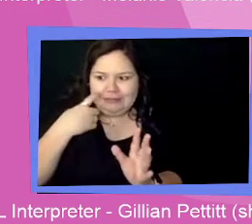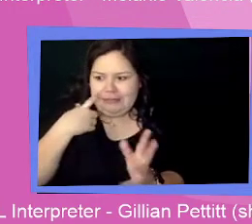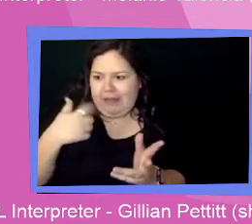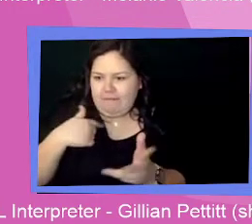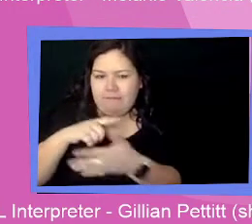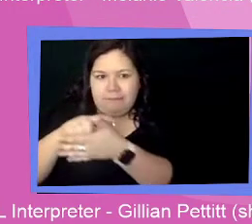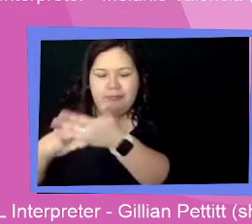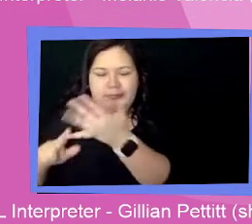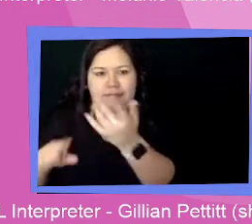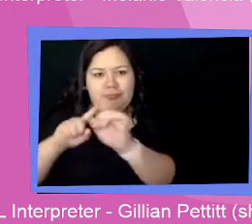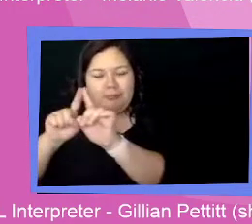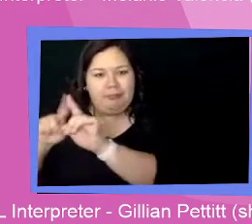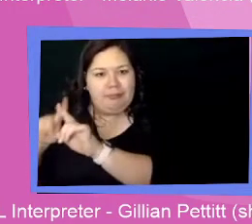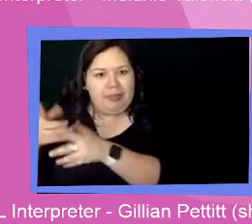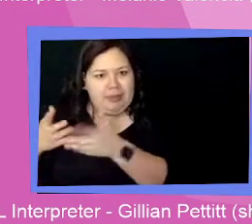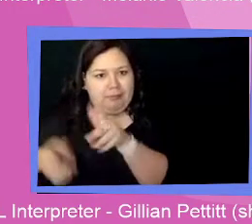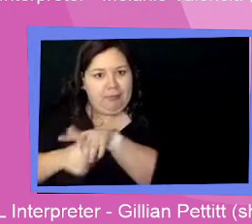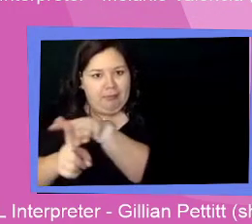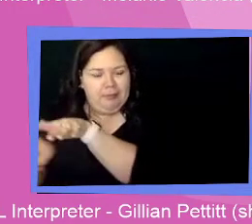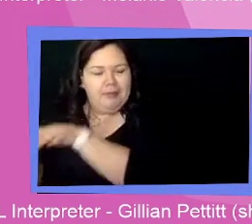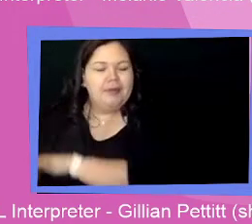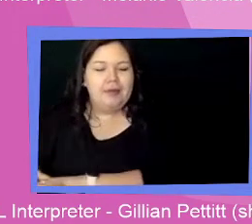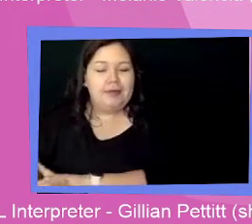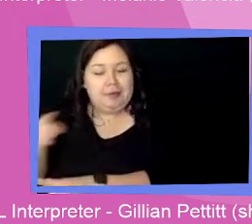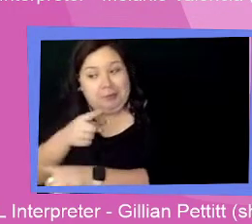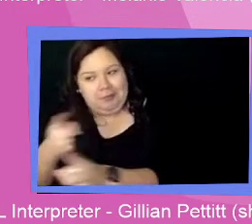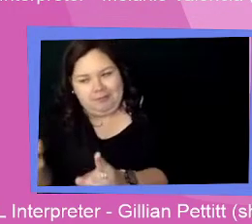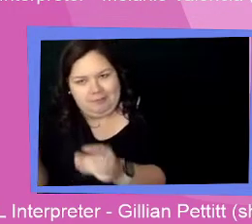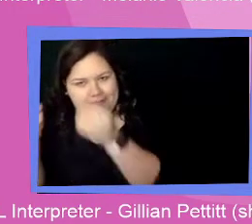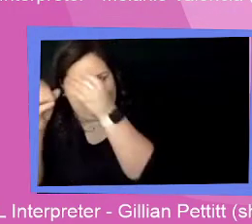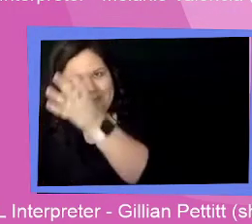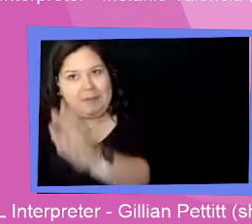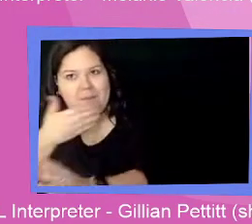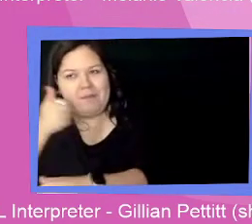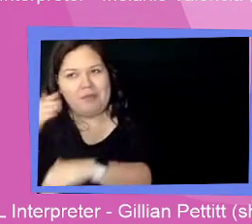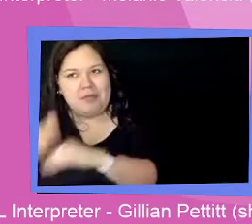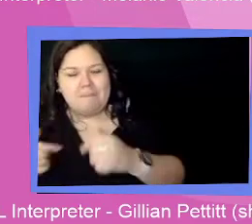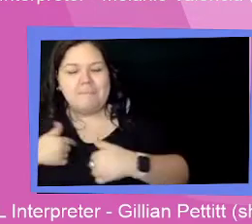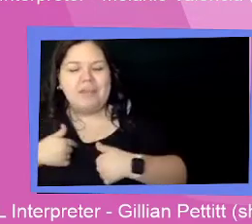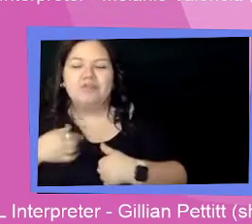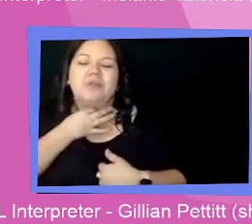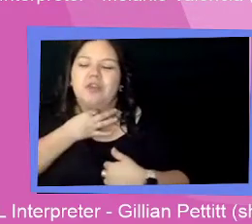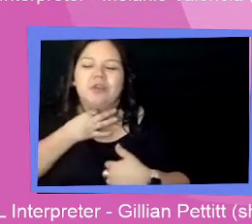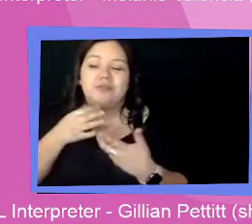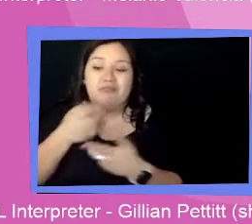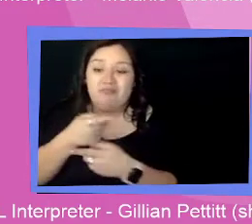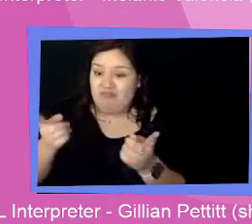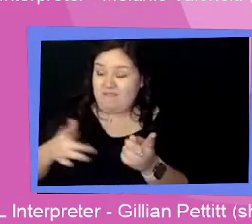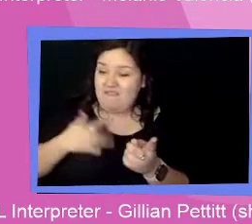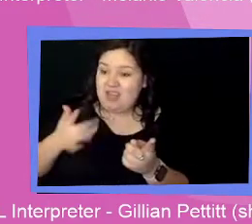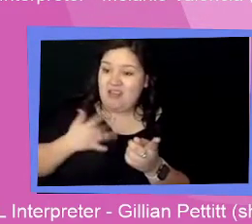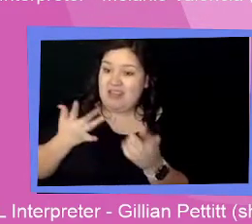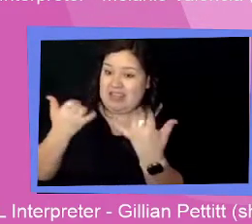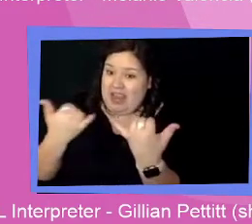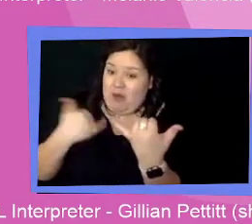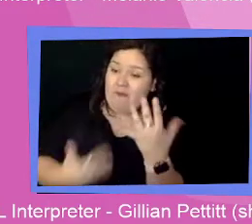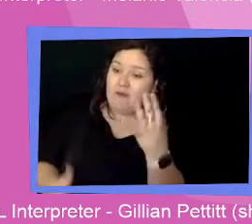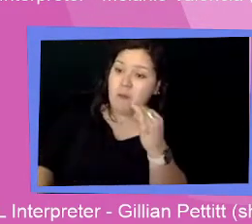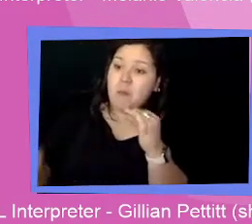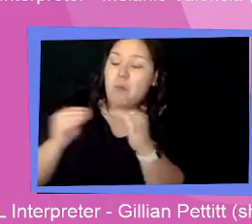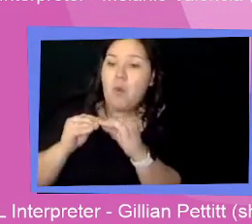love to know, you guys know a lot more than I do. Do you see more opportunities for queer